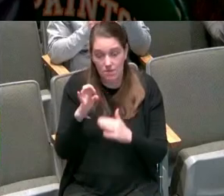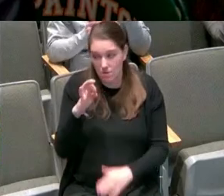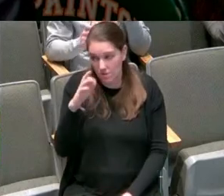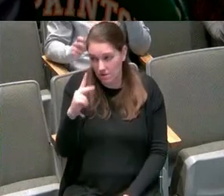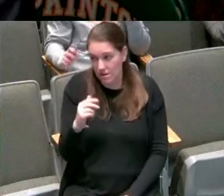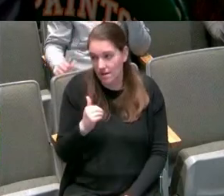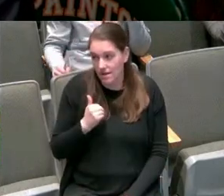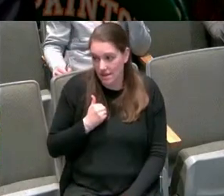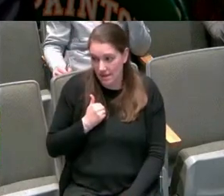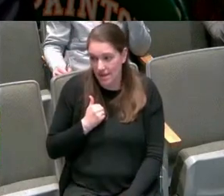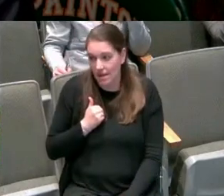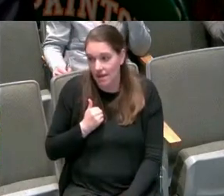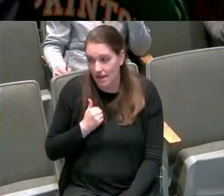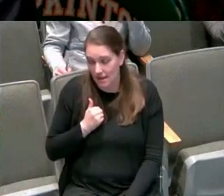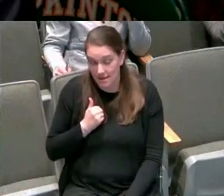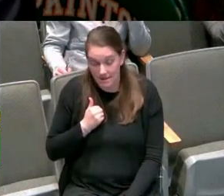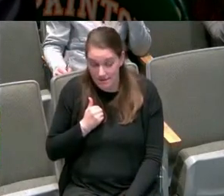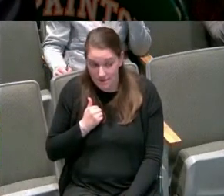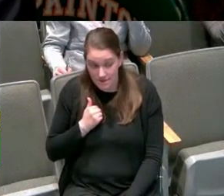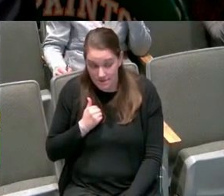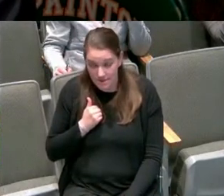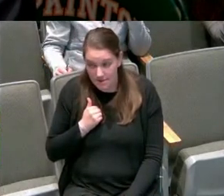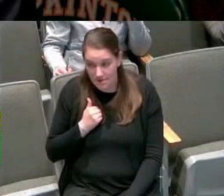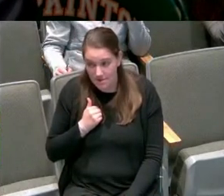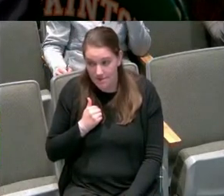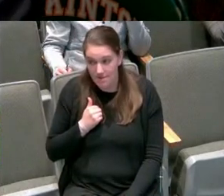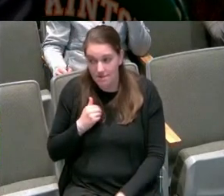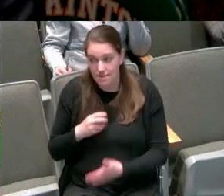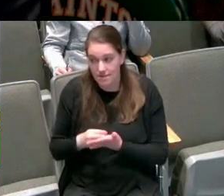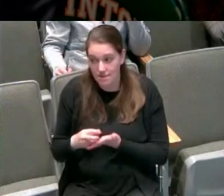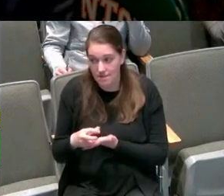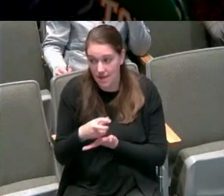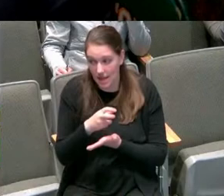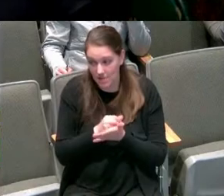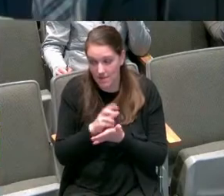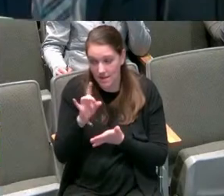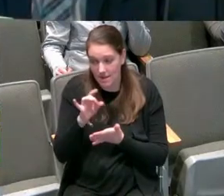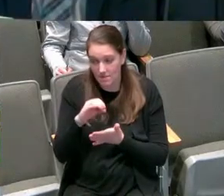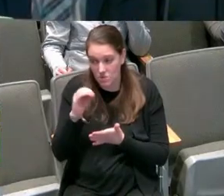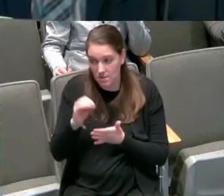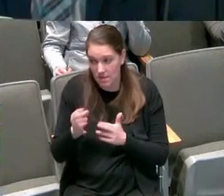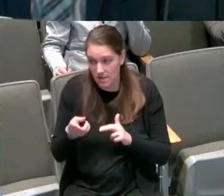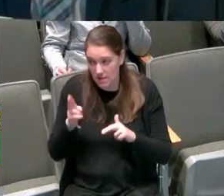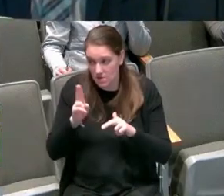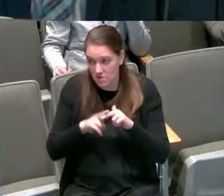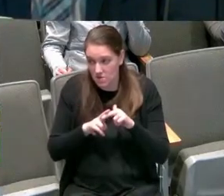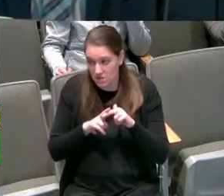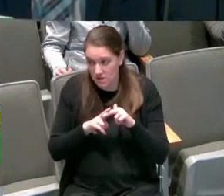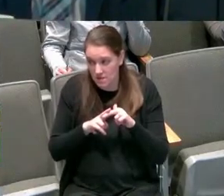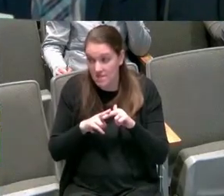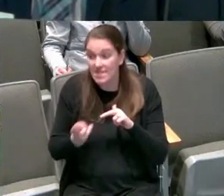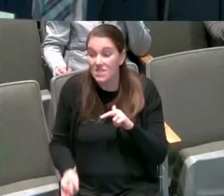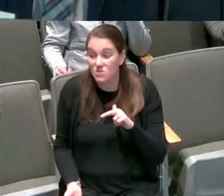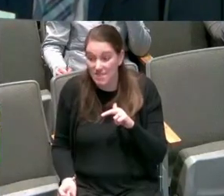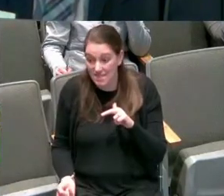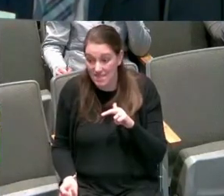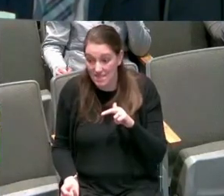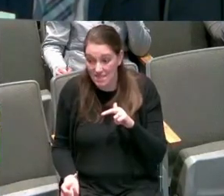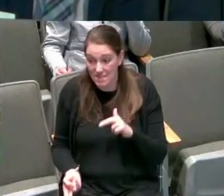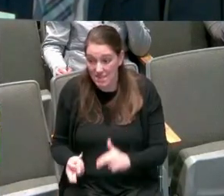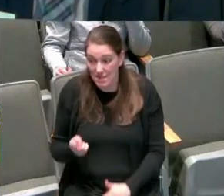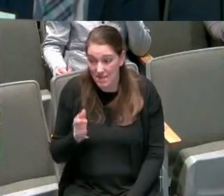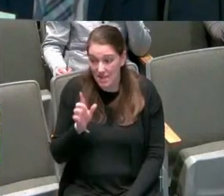791.44 an eight percent increase above last year's salary level Okay so